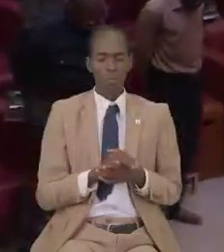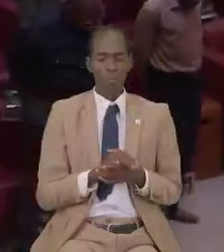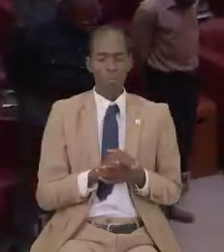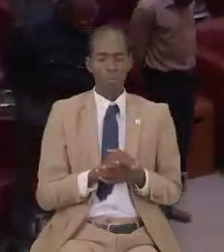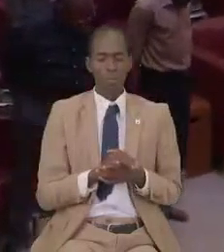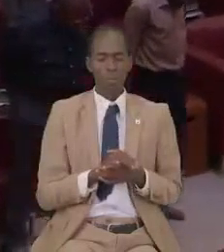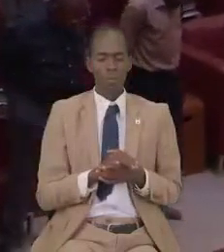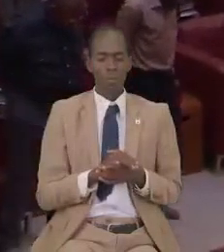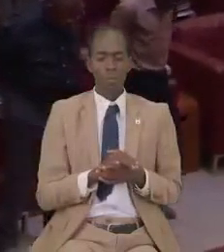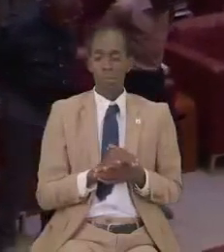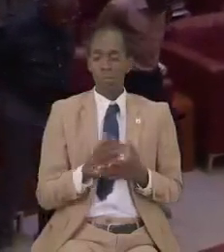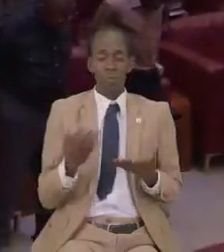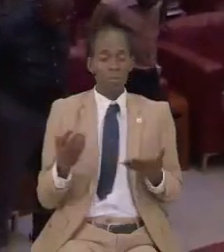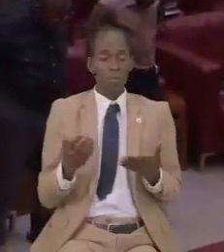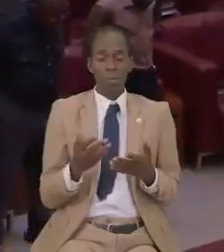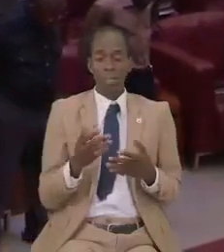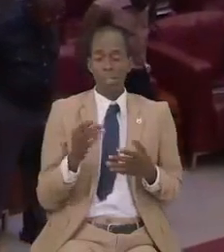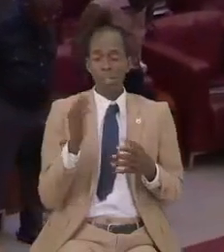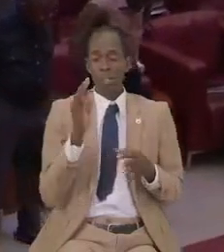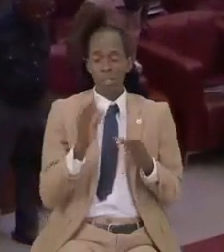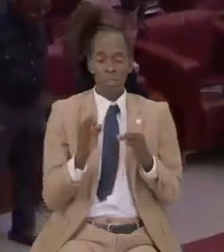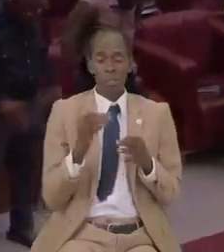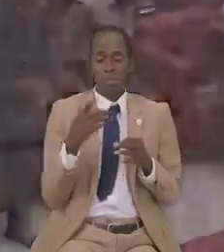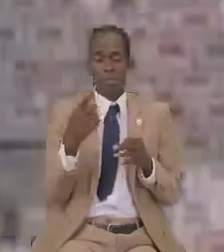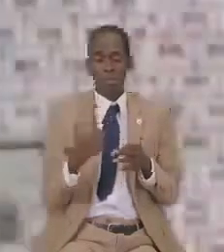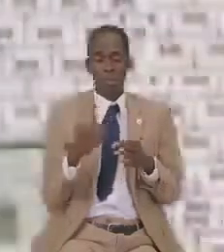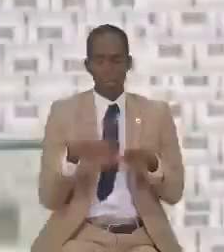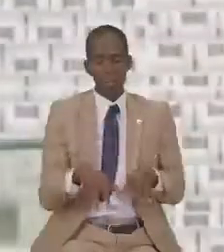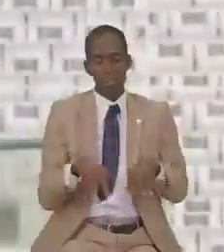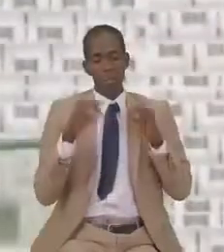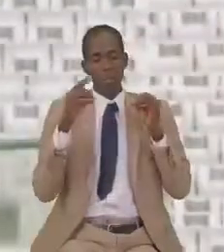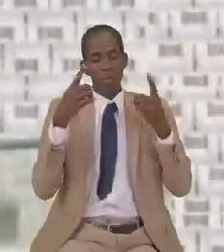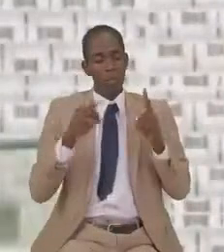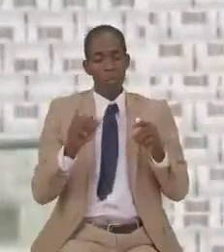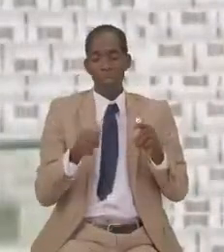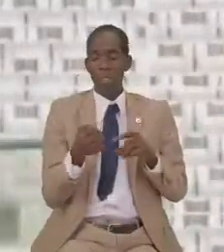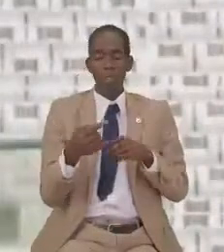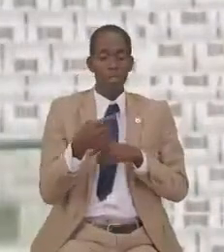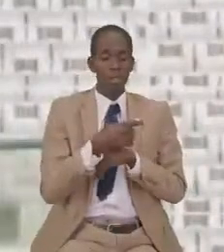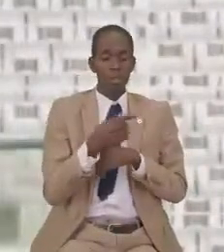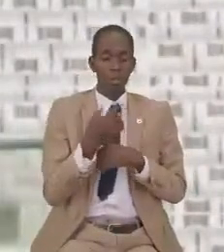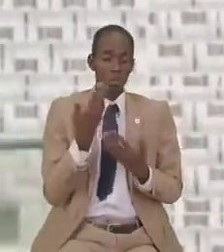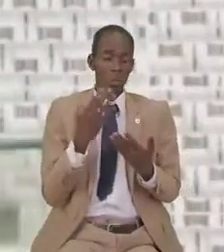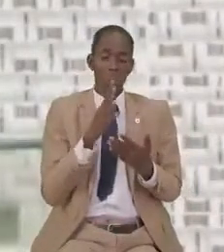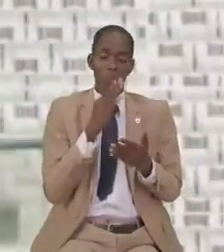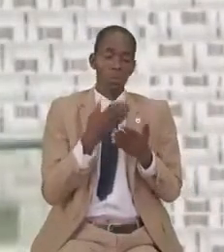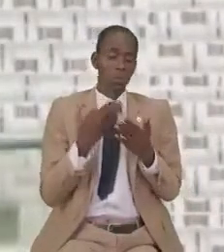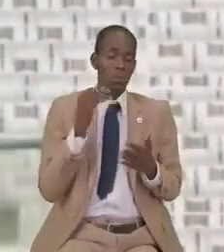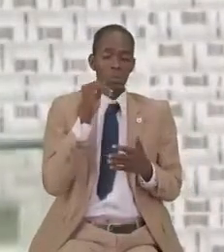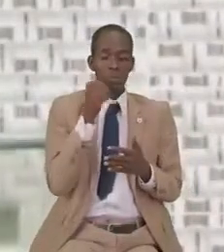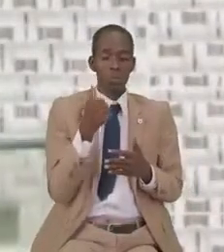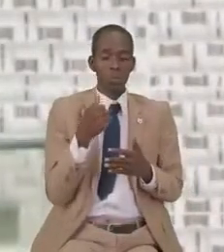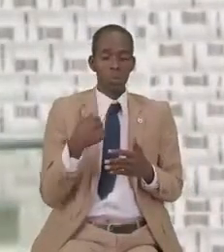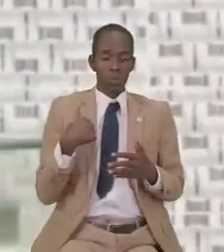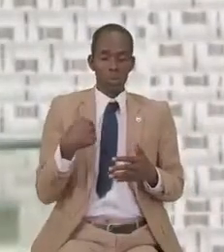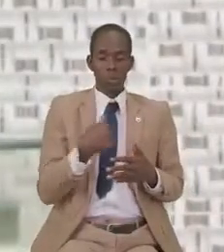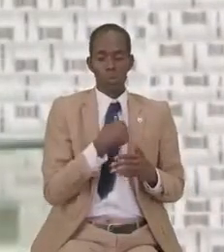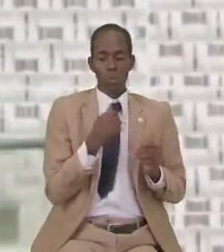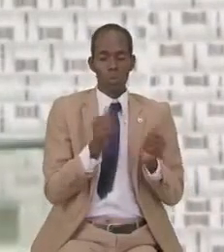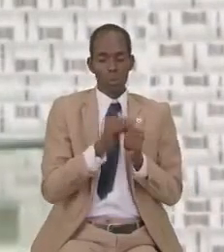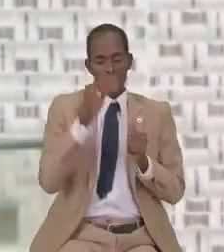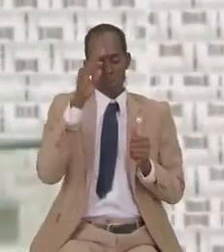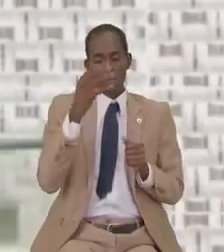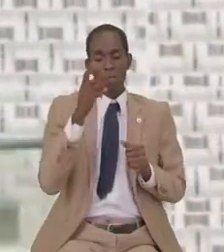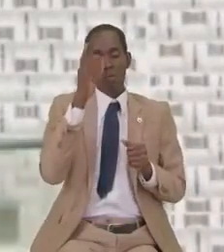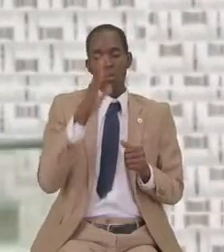Should the rapture happen any day, maybe before tomorrow, we and he and us, will we